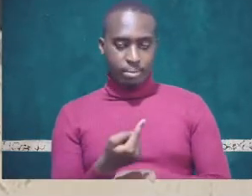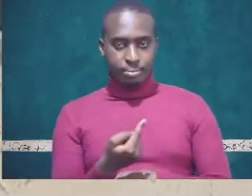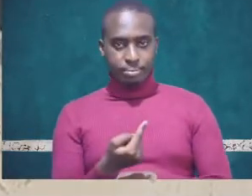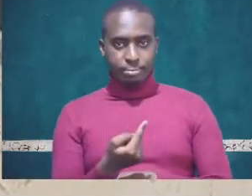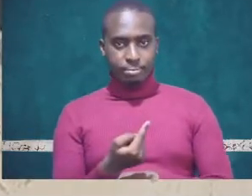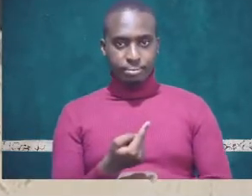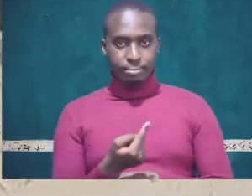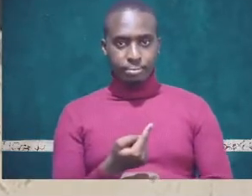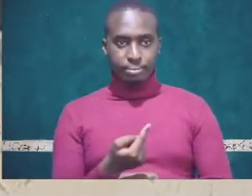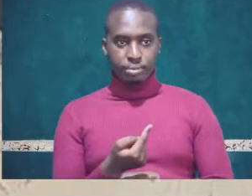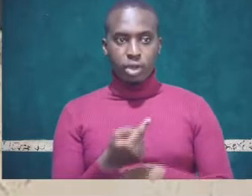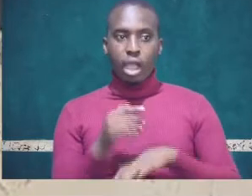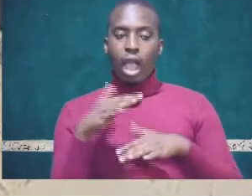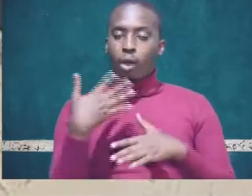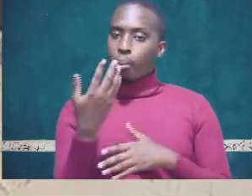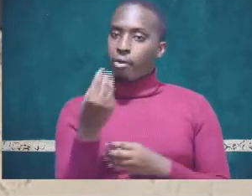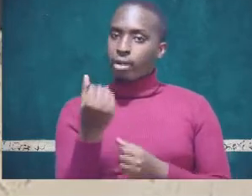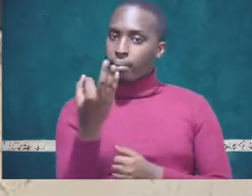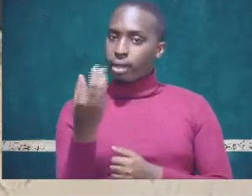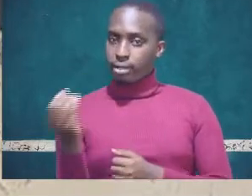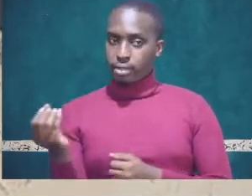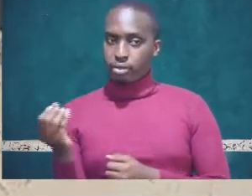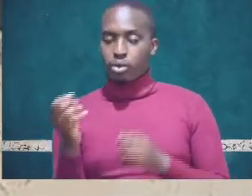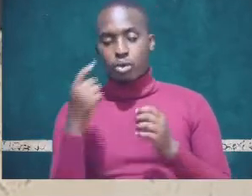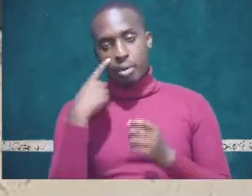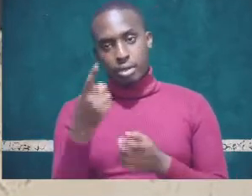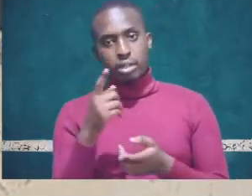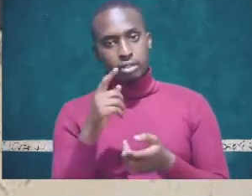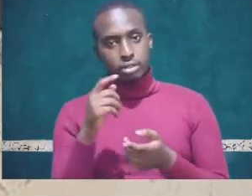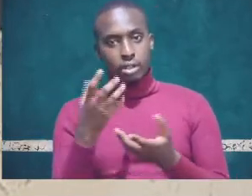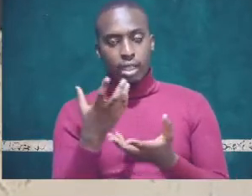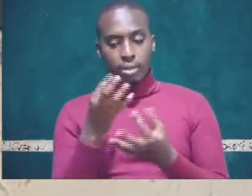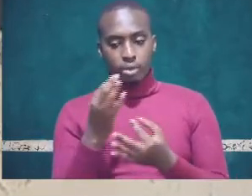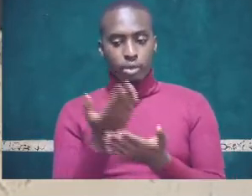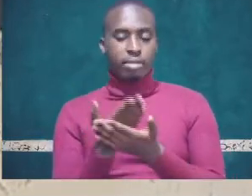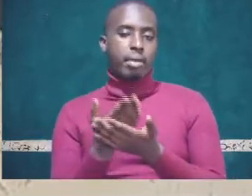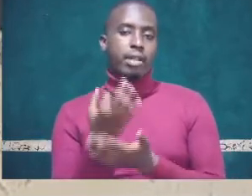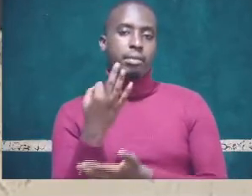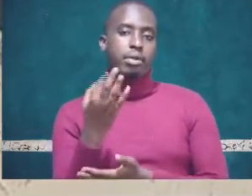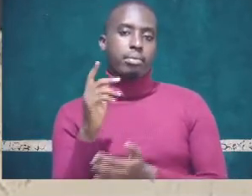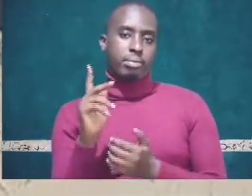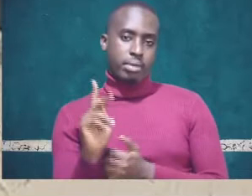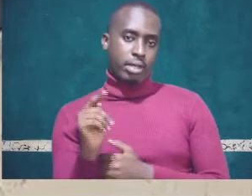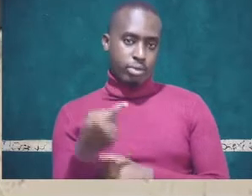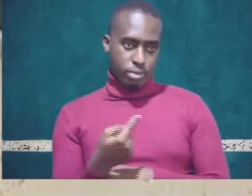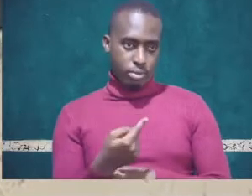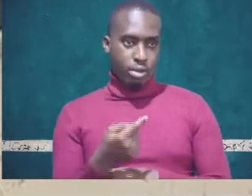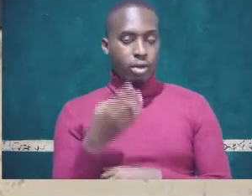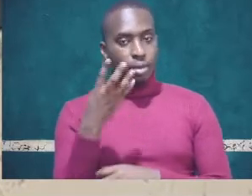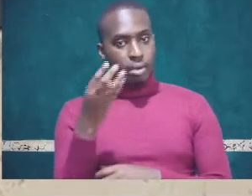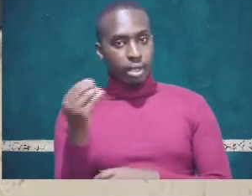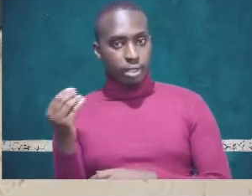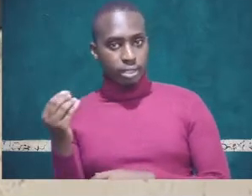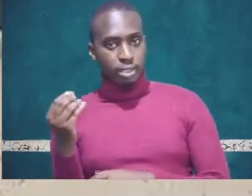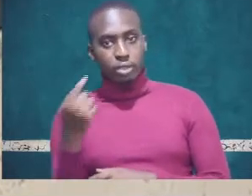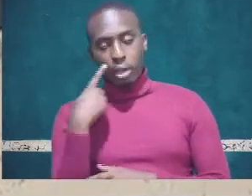600 units. Then at 300, you can check, we have quantity demanded of 400. And at 400,